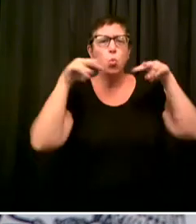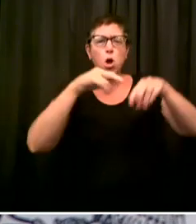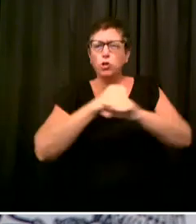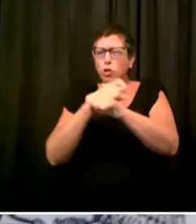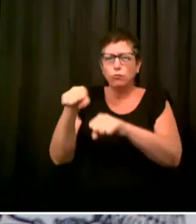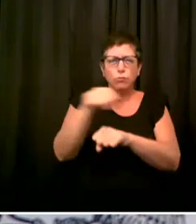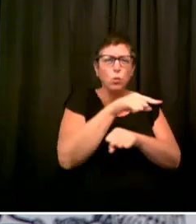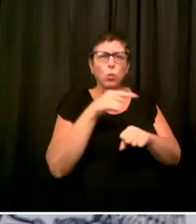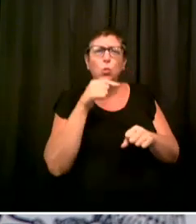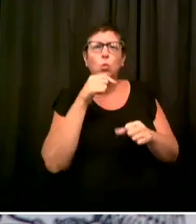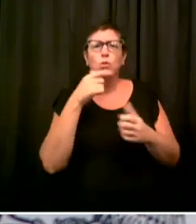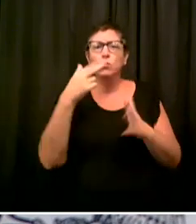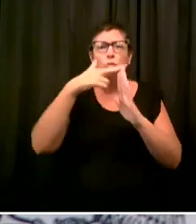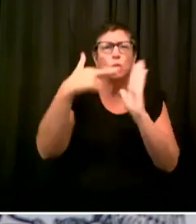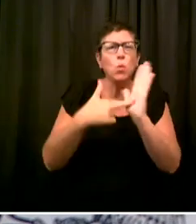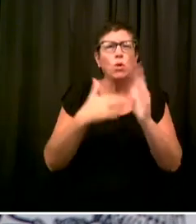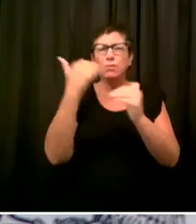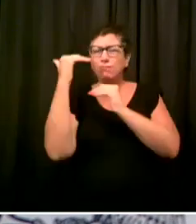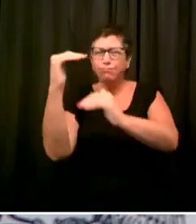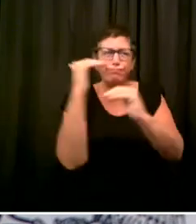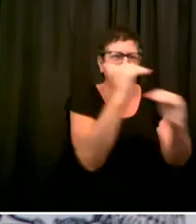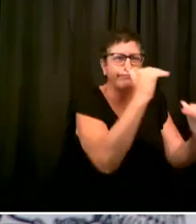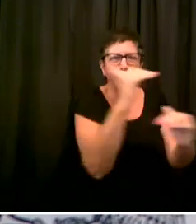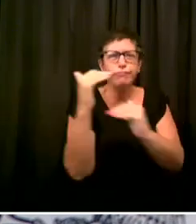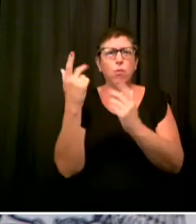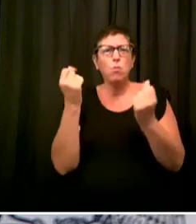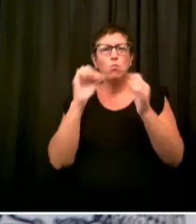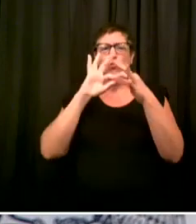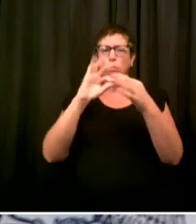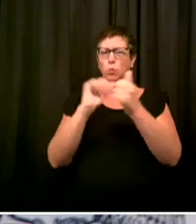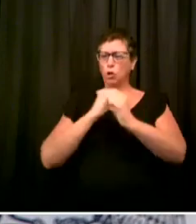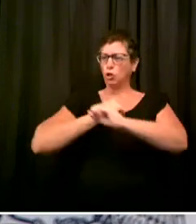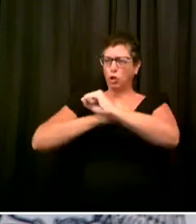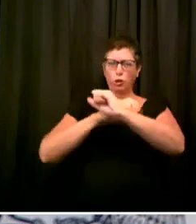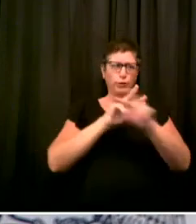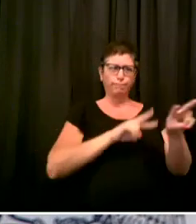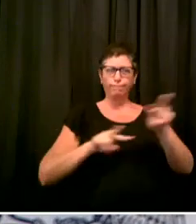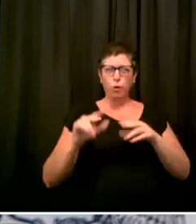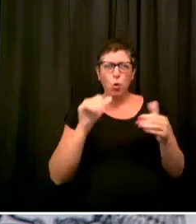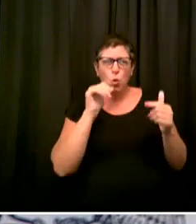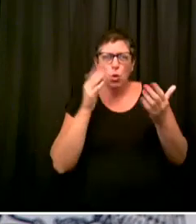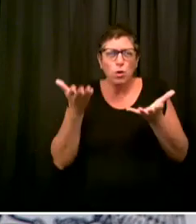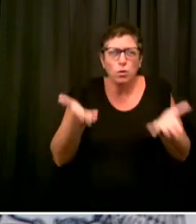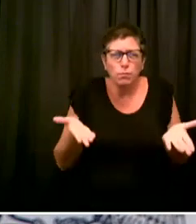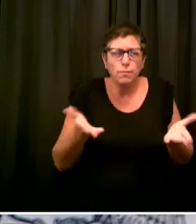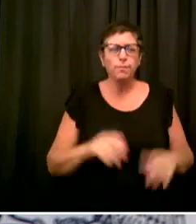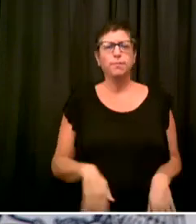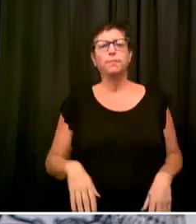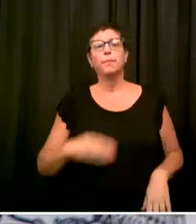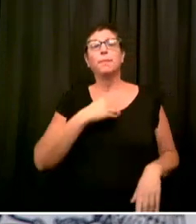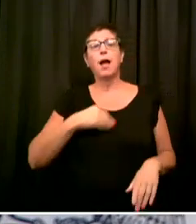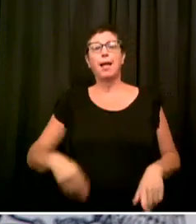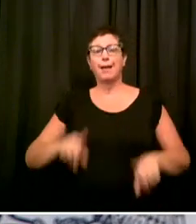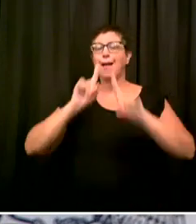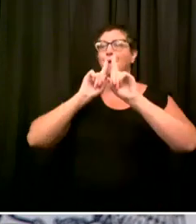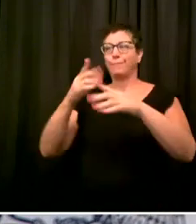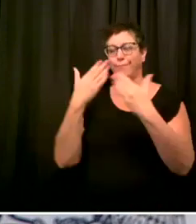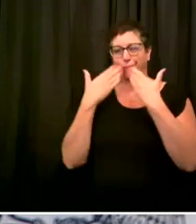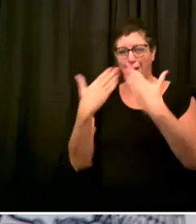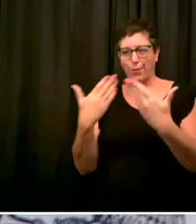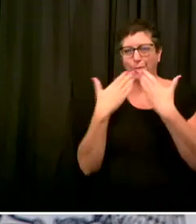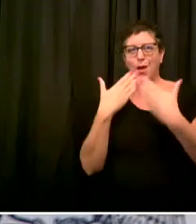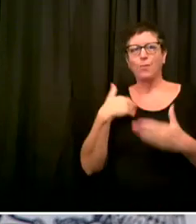have security? Yeah, great question, Juliet. I'll start and the chancellor can add. Juliet, first of all, it's up to each